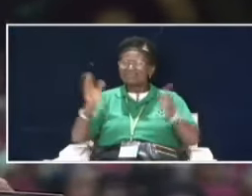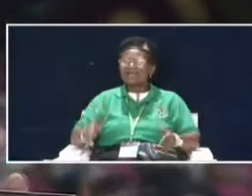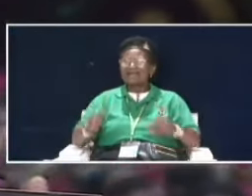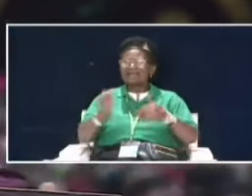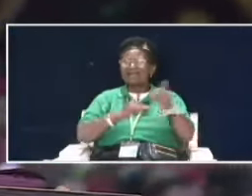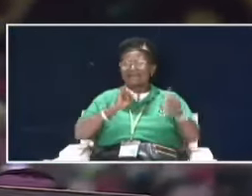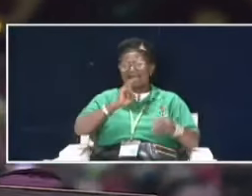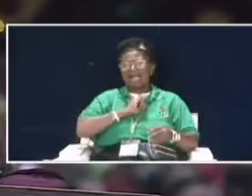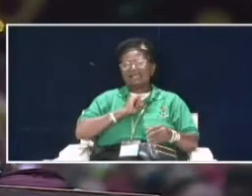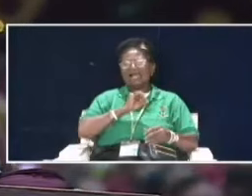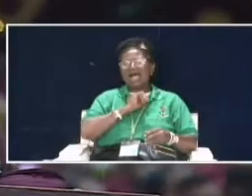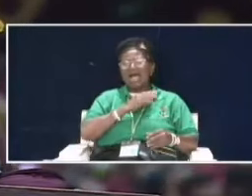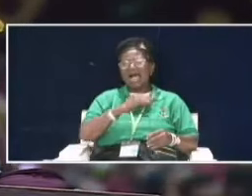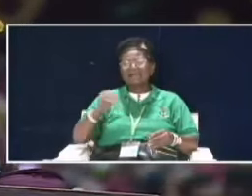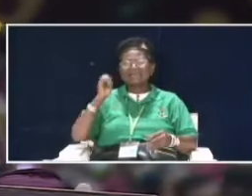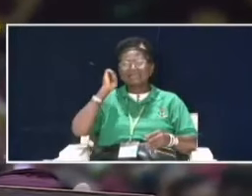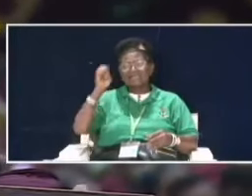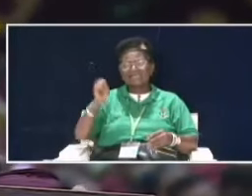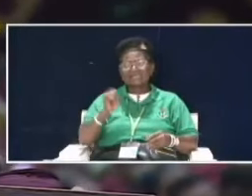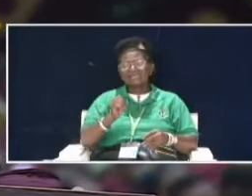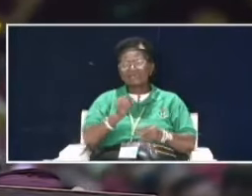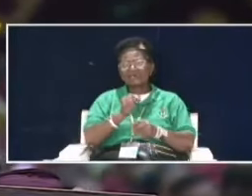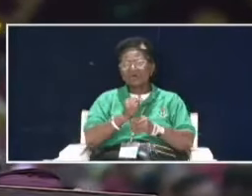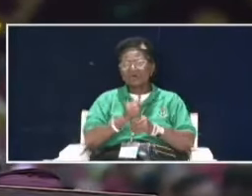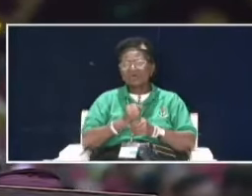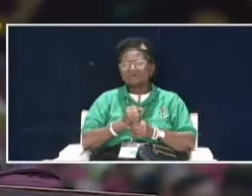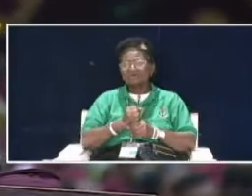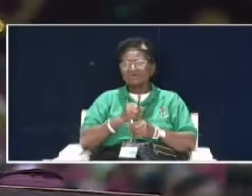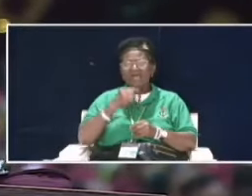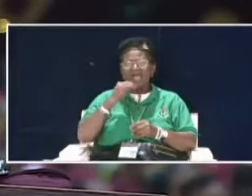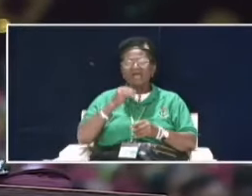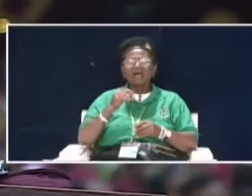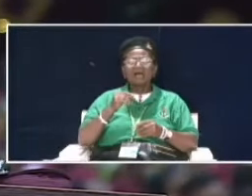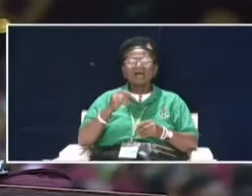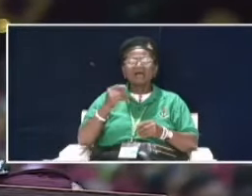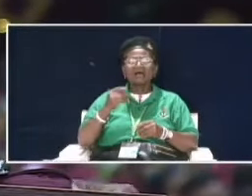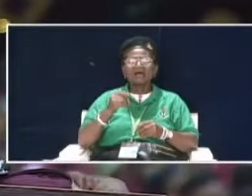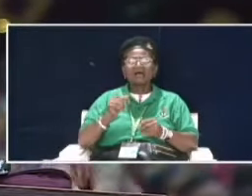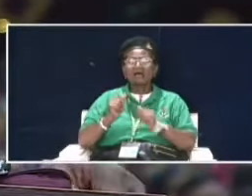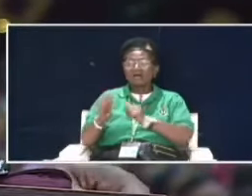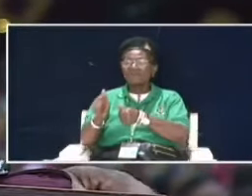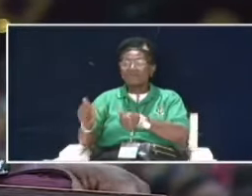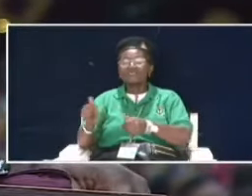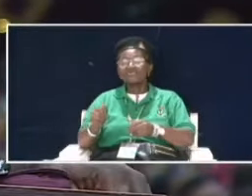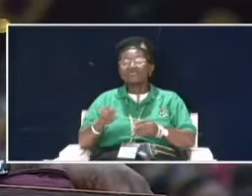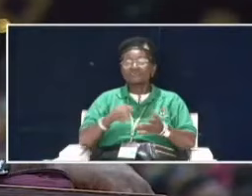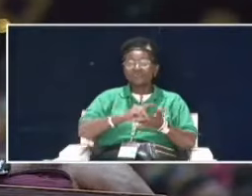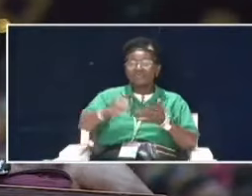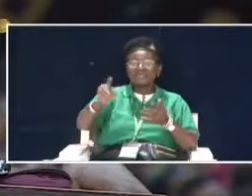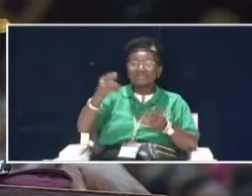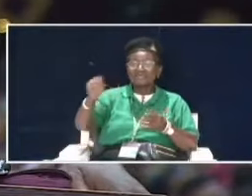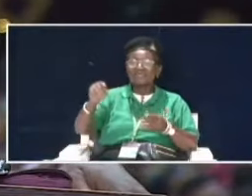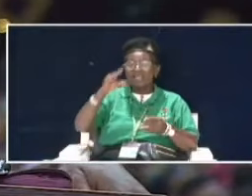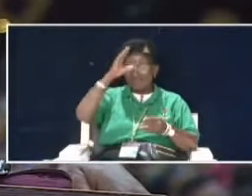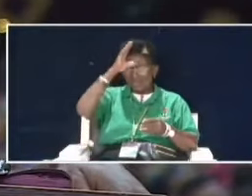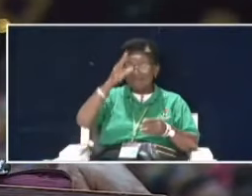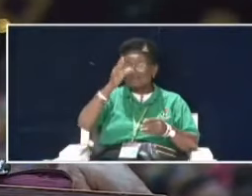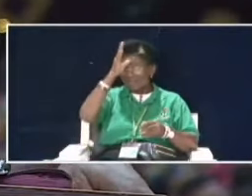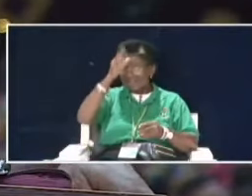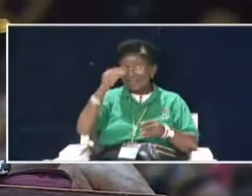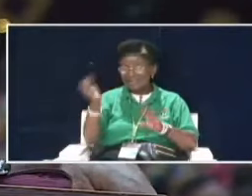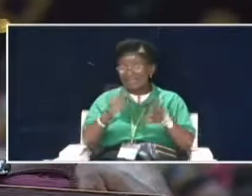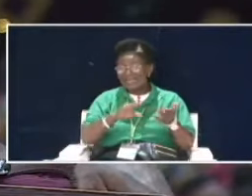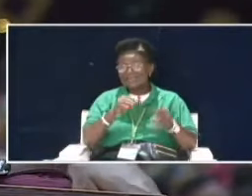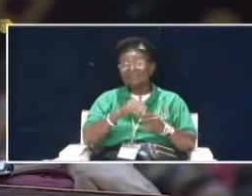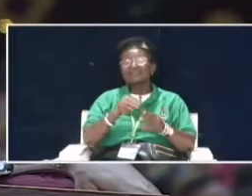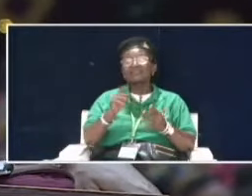And he got involved. The following week, the father died. And in the place of work, they wrote to